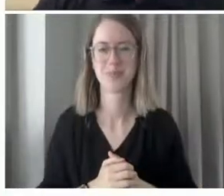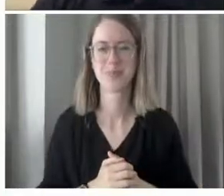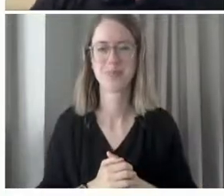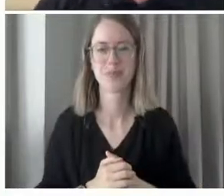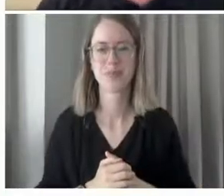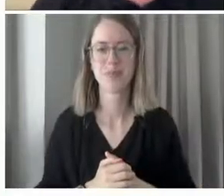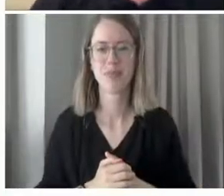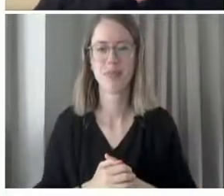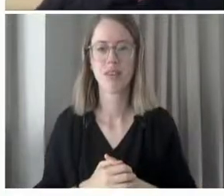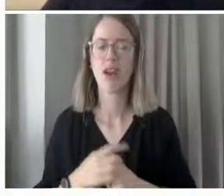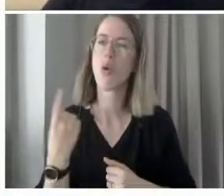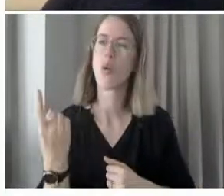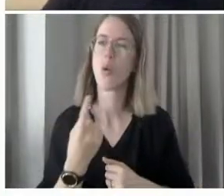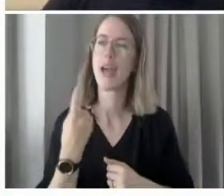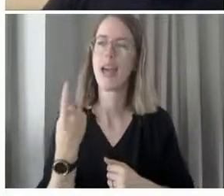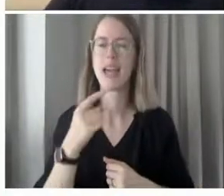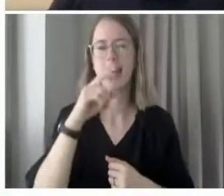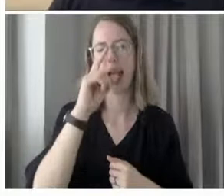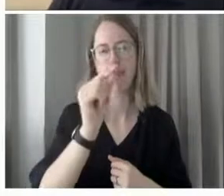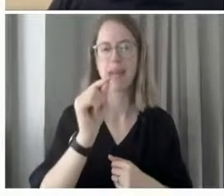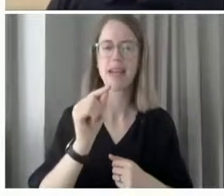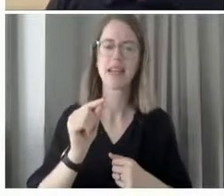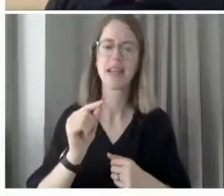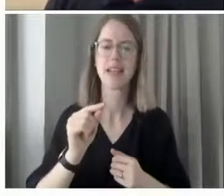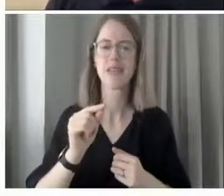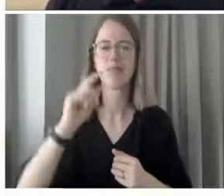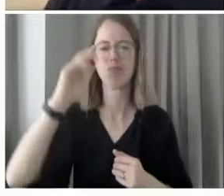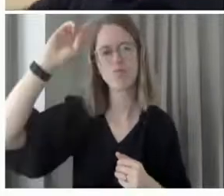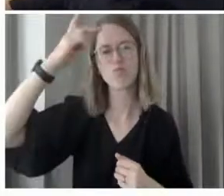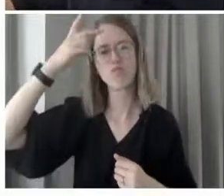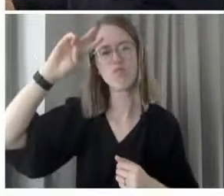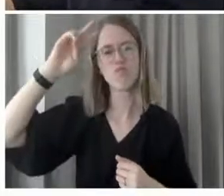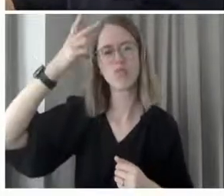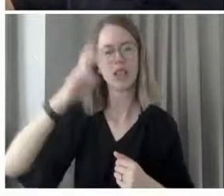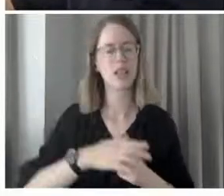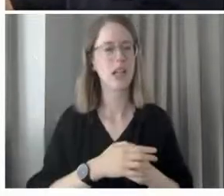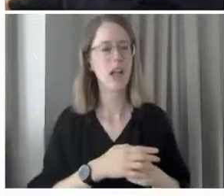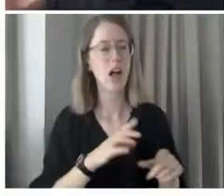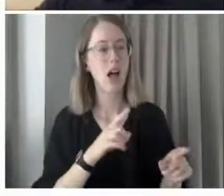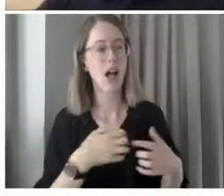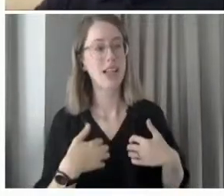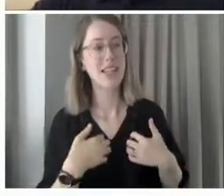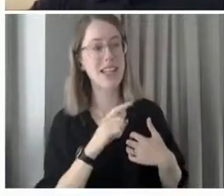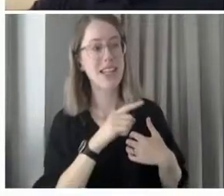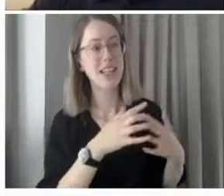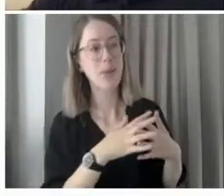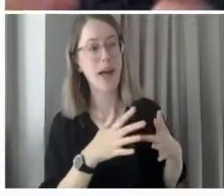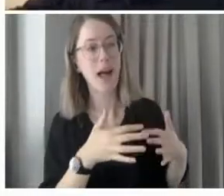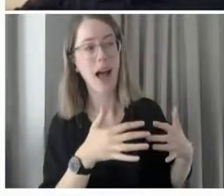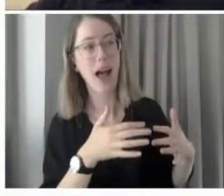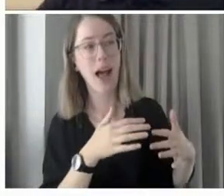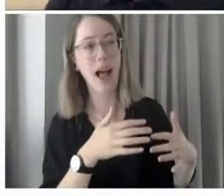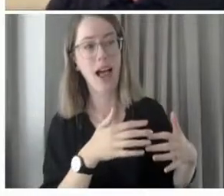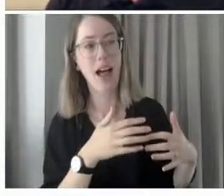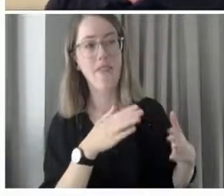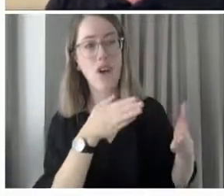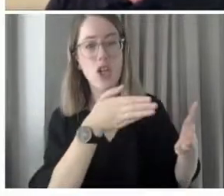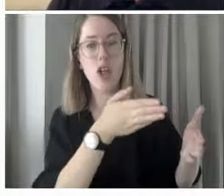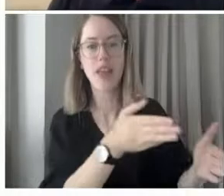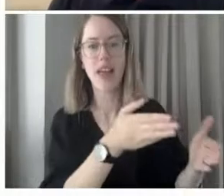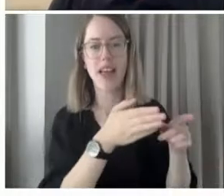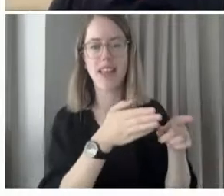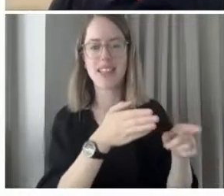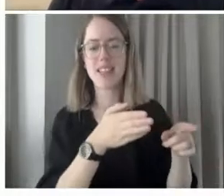We are quite fickle though. You know, there's always something really exciting happening down the road next week. So, you know,